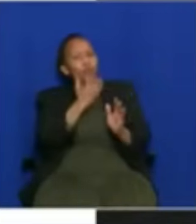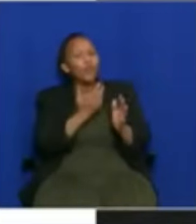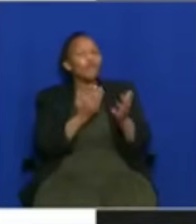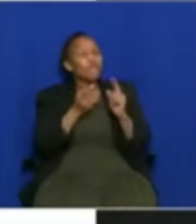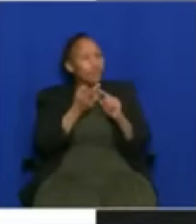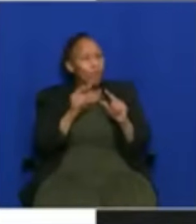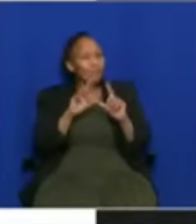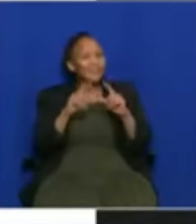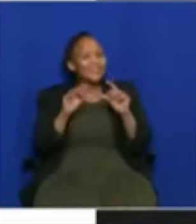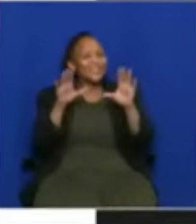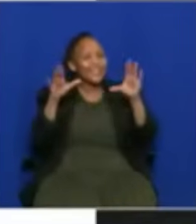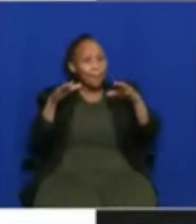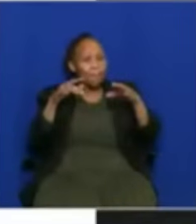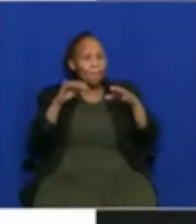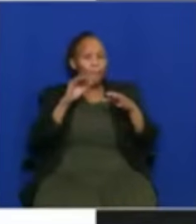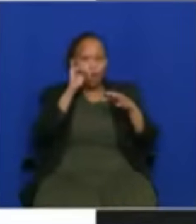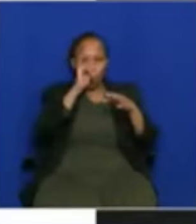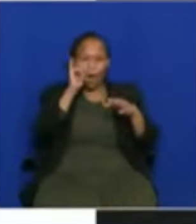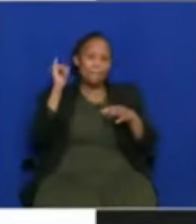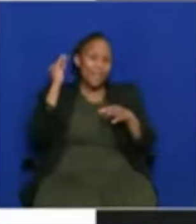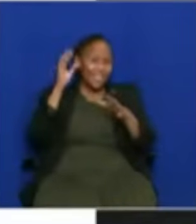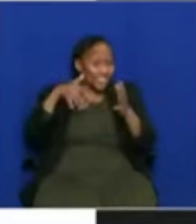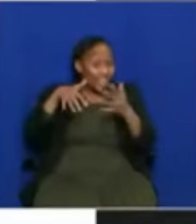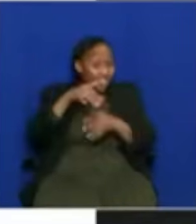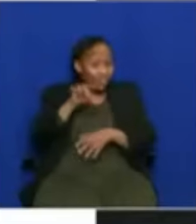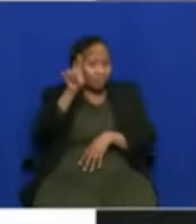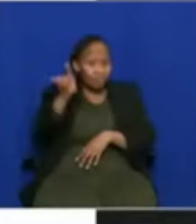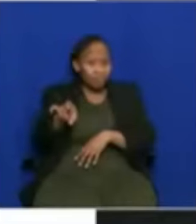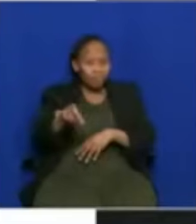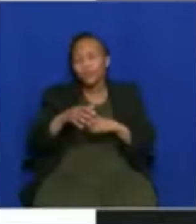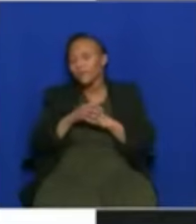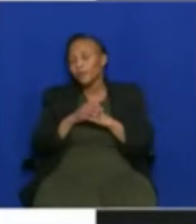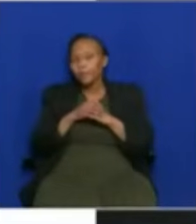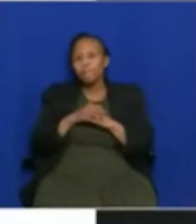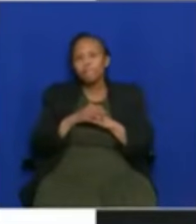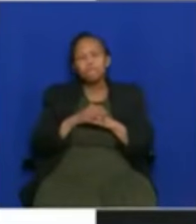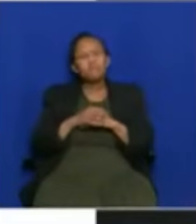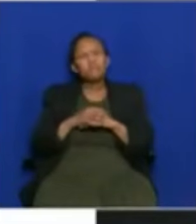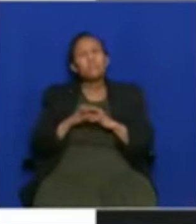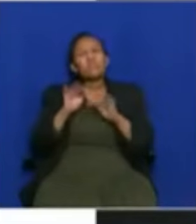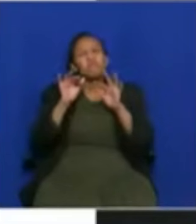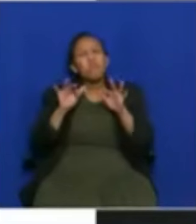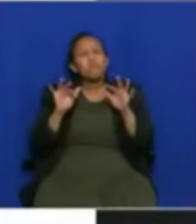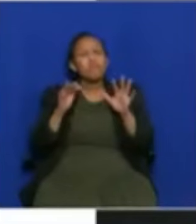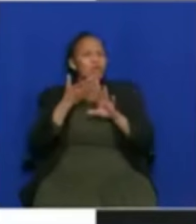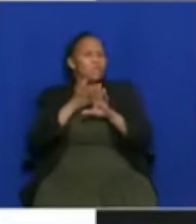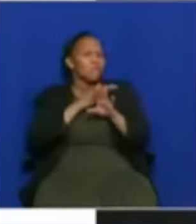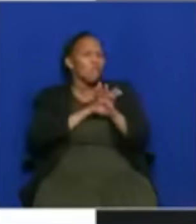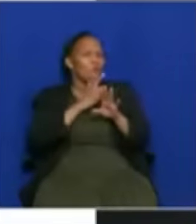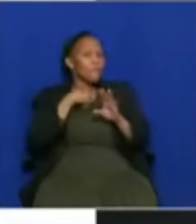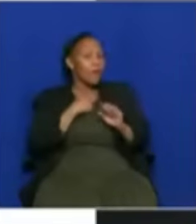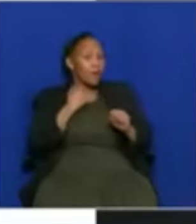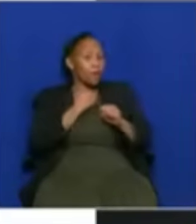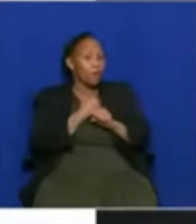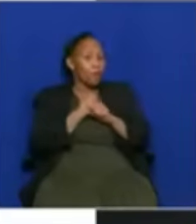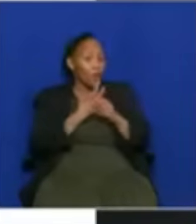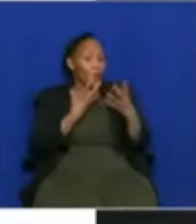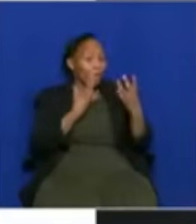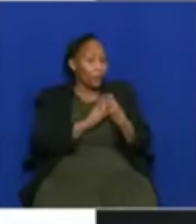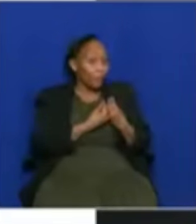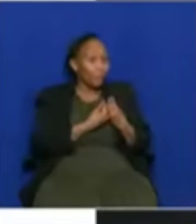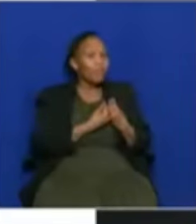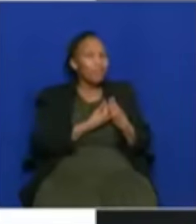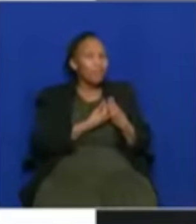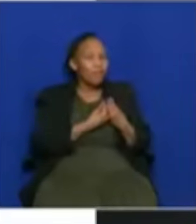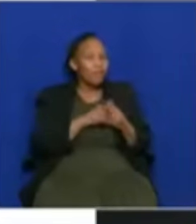It's people that I know, that I worked with previously. There's quite a few of them that I spoke to, gathered bits and